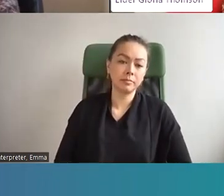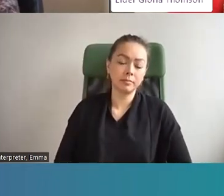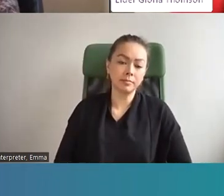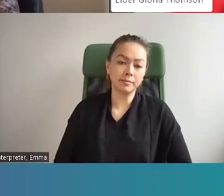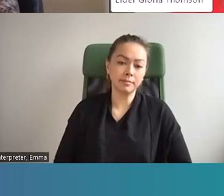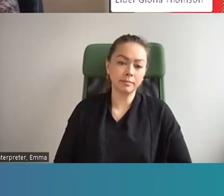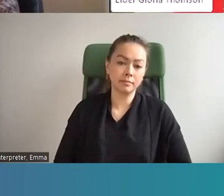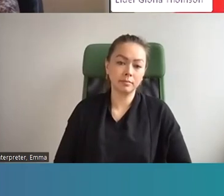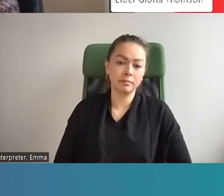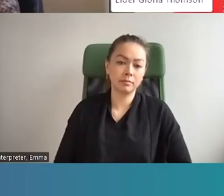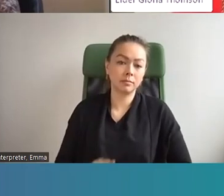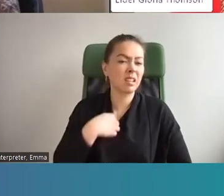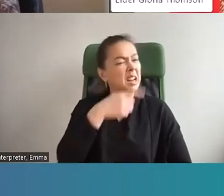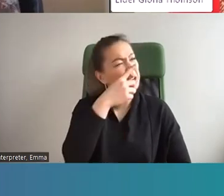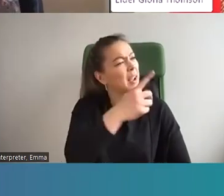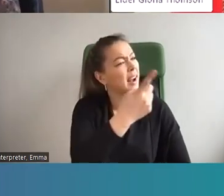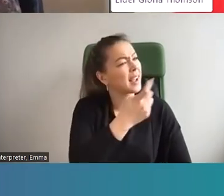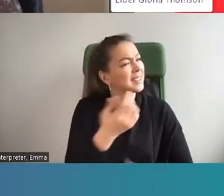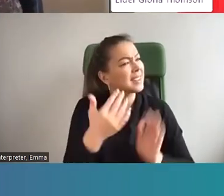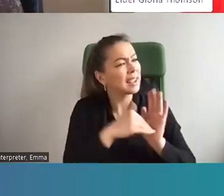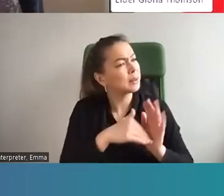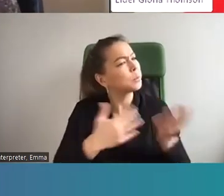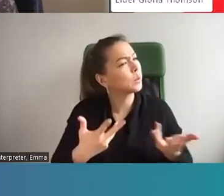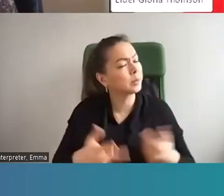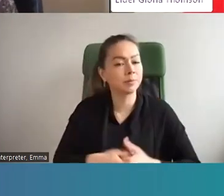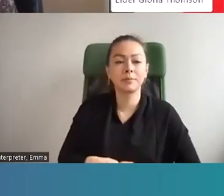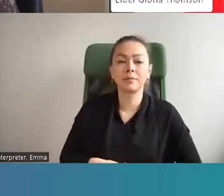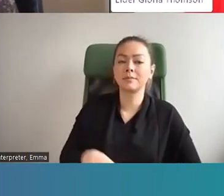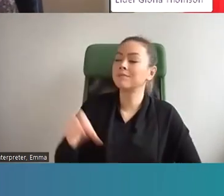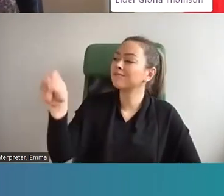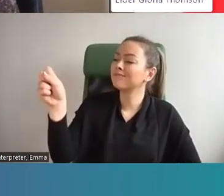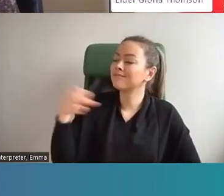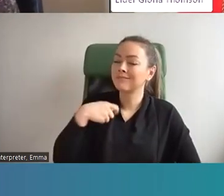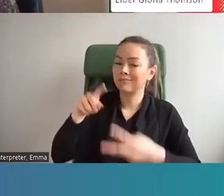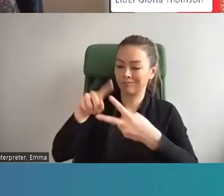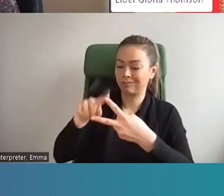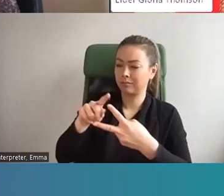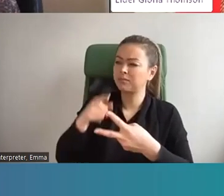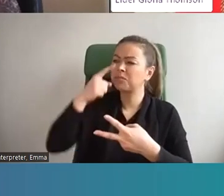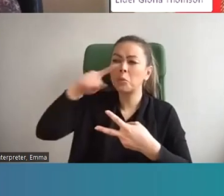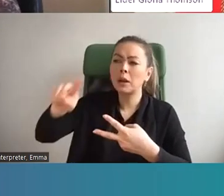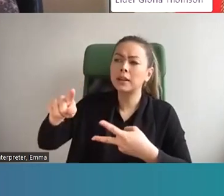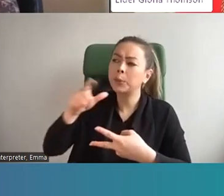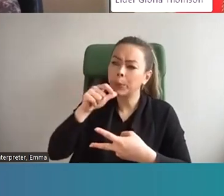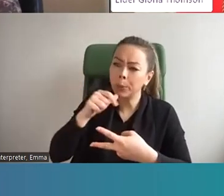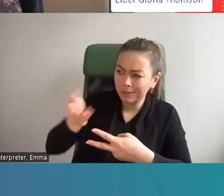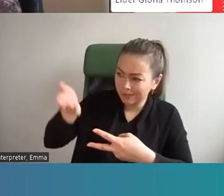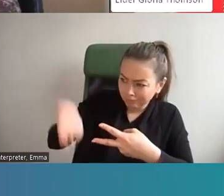Can you repeat the question? Sure, I can. Tell us about yourself and how you came to this role.